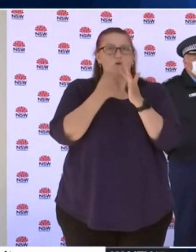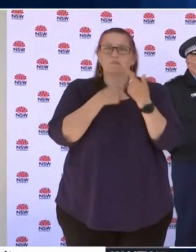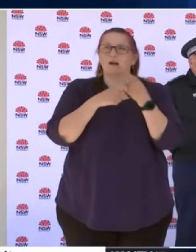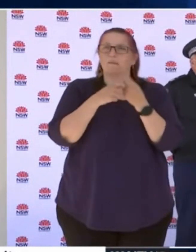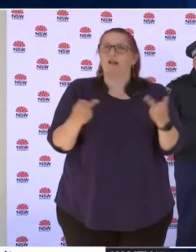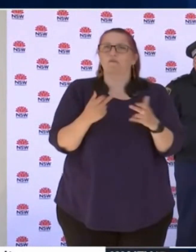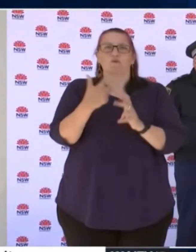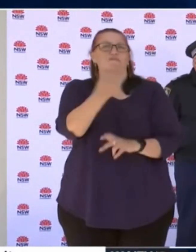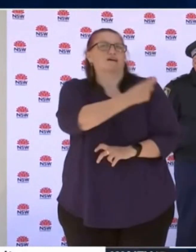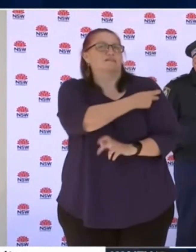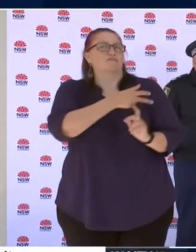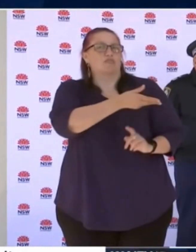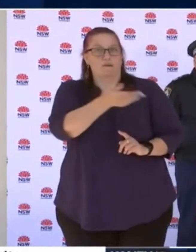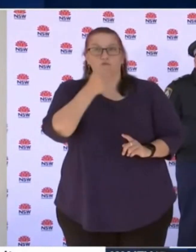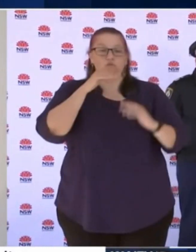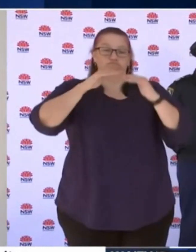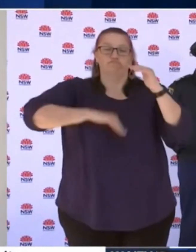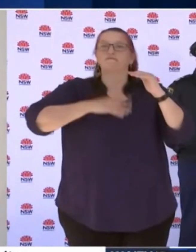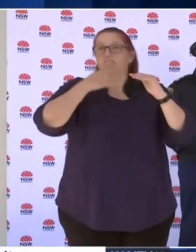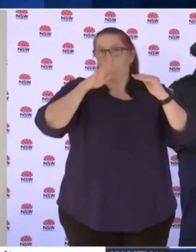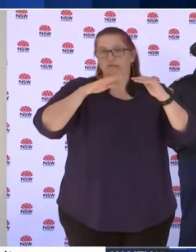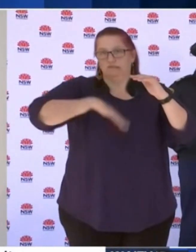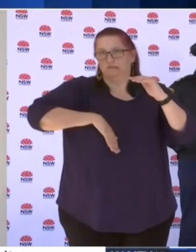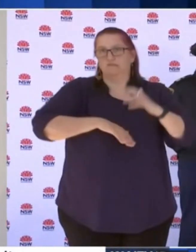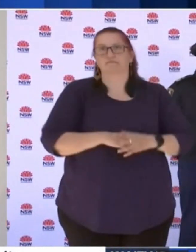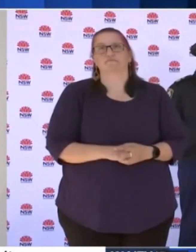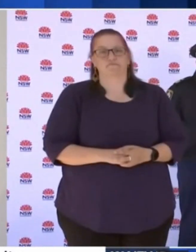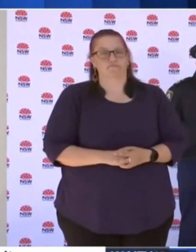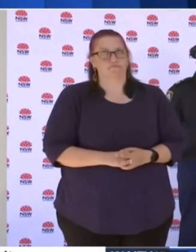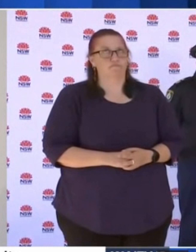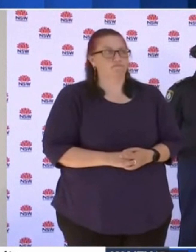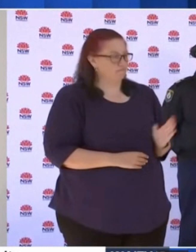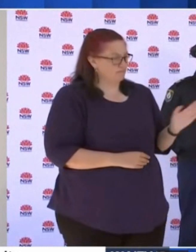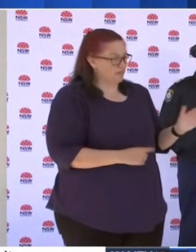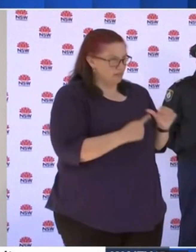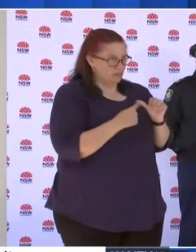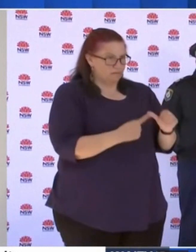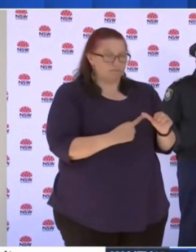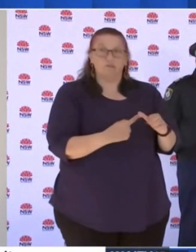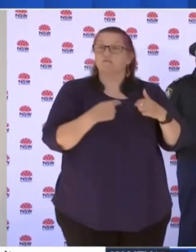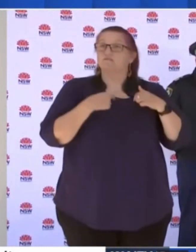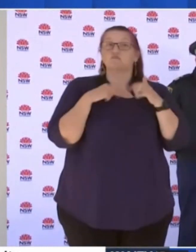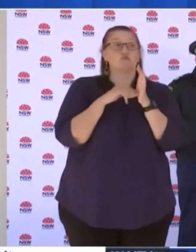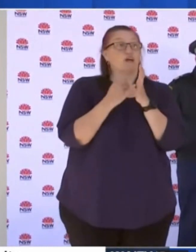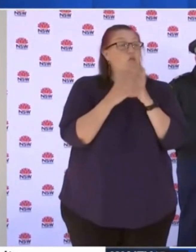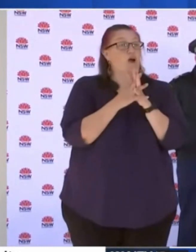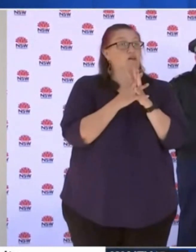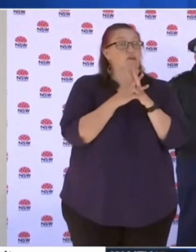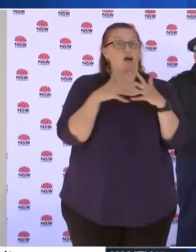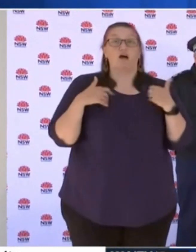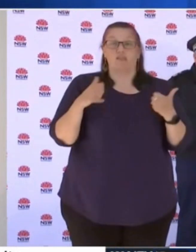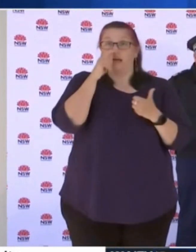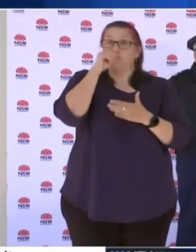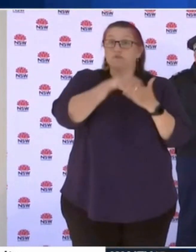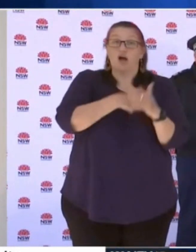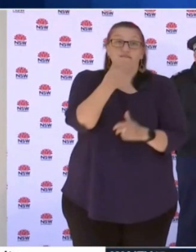So we understand that the supplies of the vaccine, the Commonwealth is responsible for procuring the vaccine, and we understand the supplies of that will